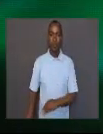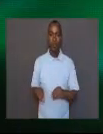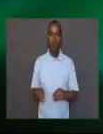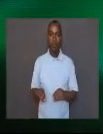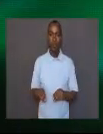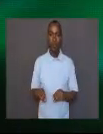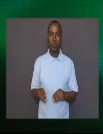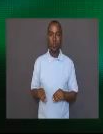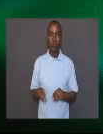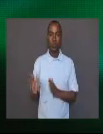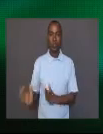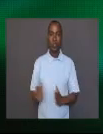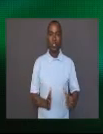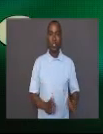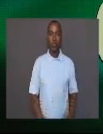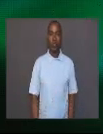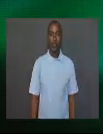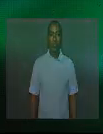Students, let's get ready.